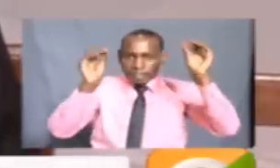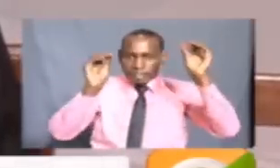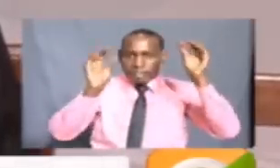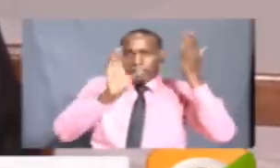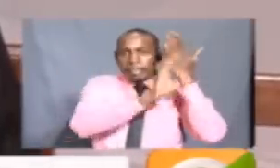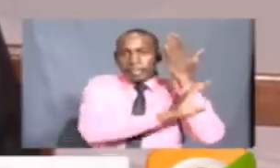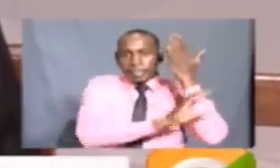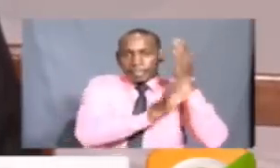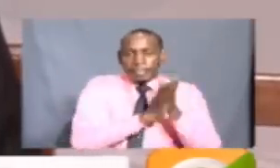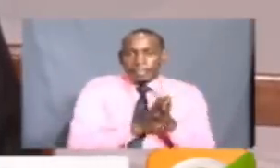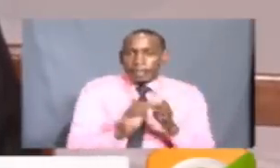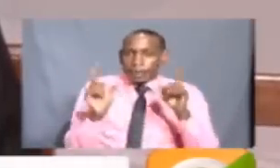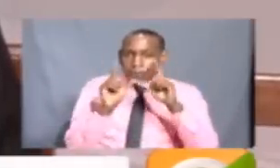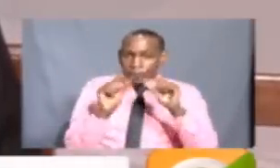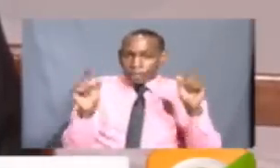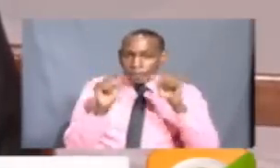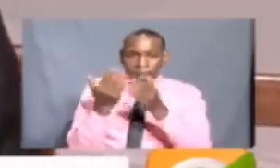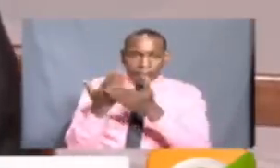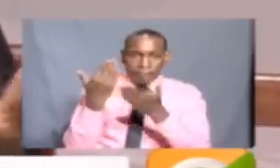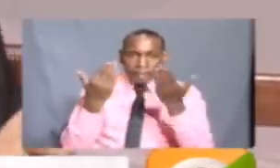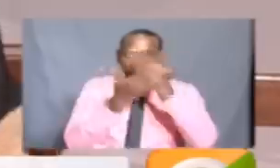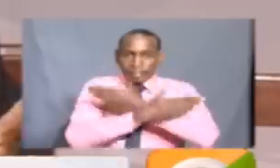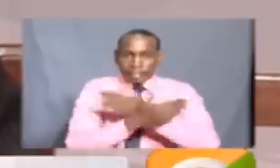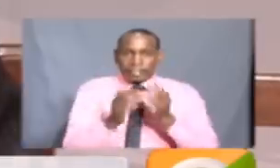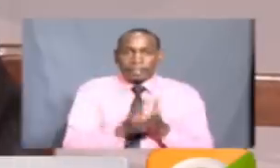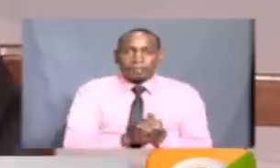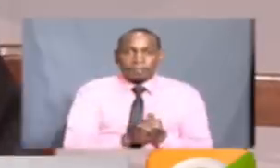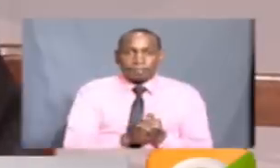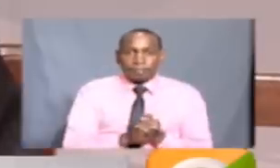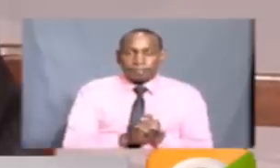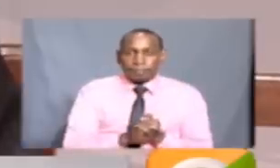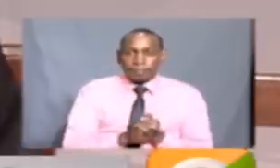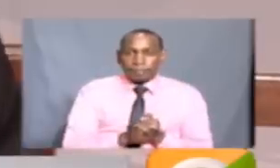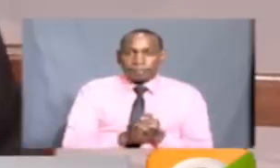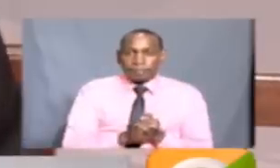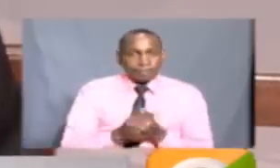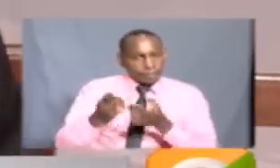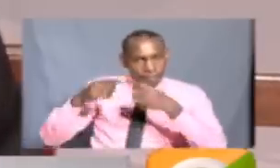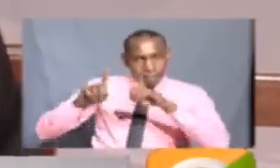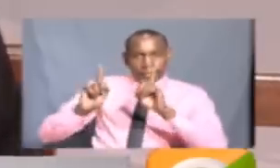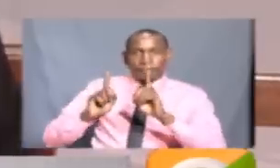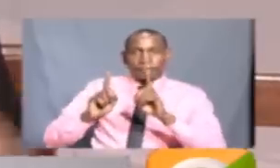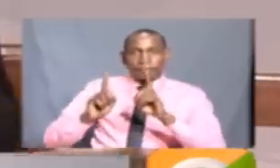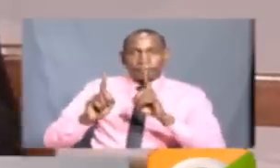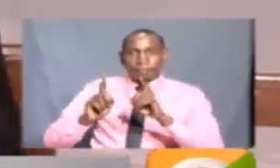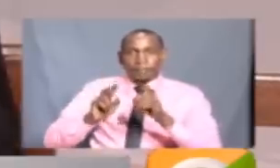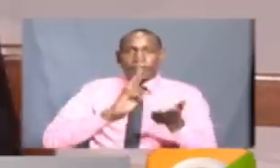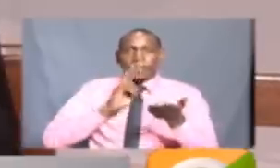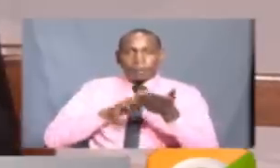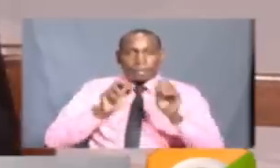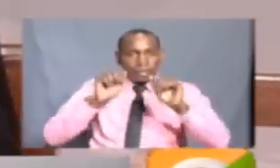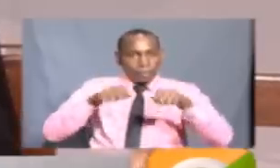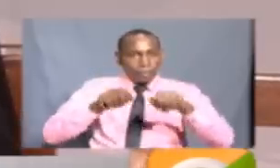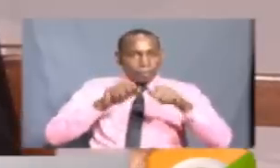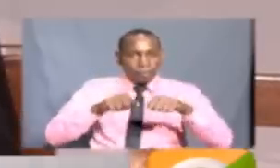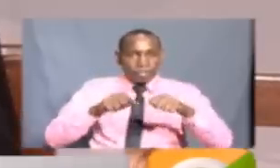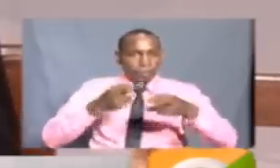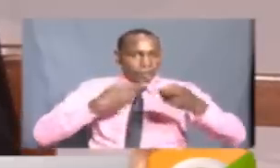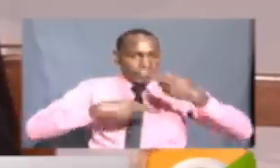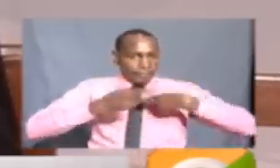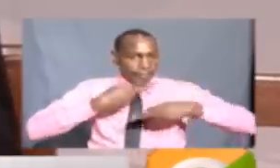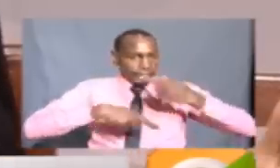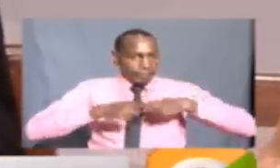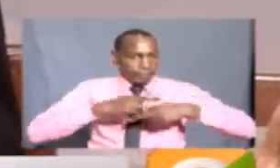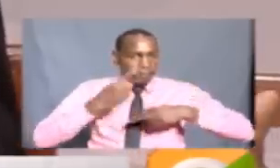country. Yeah. He said that last night, yeah. And on your own tapes, I believe, it's recorded. You can go back, yeah, to